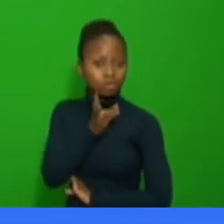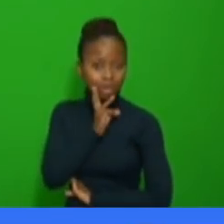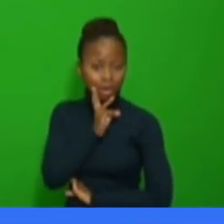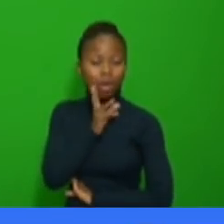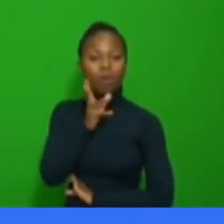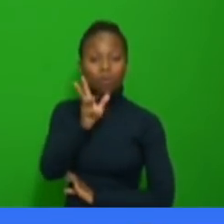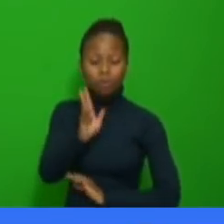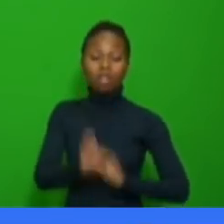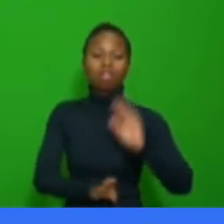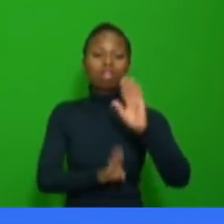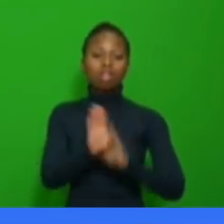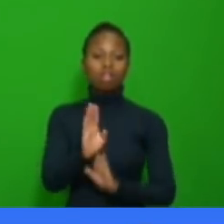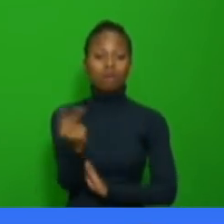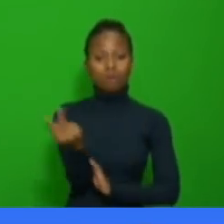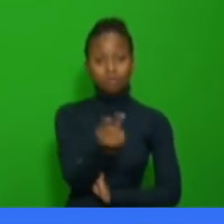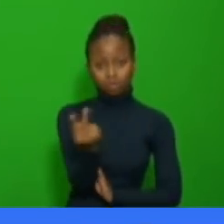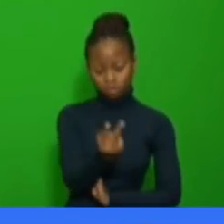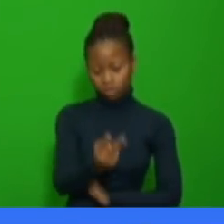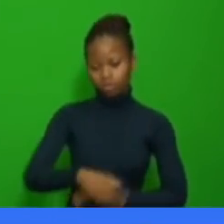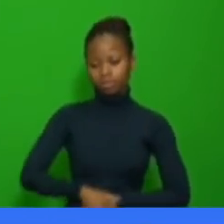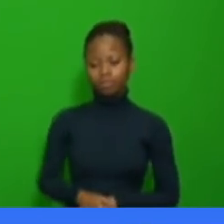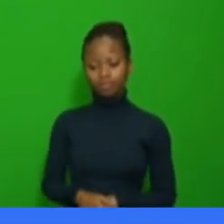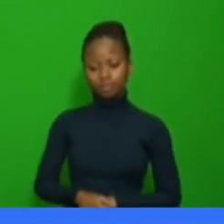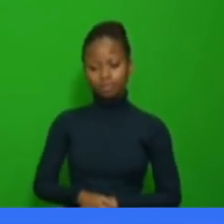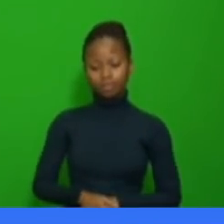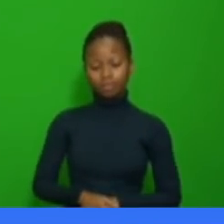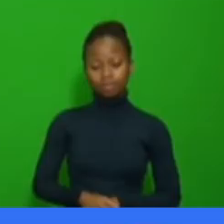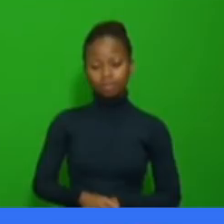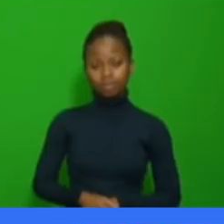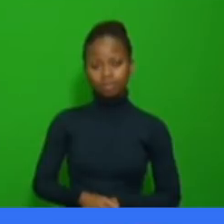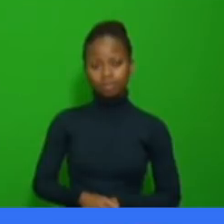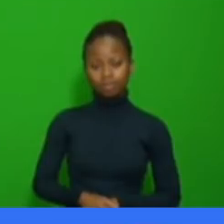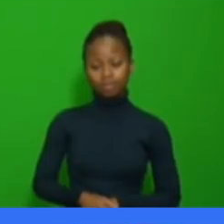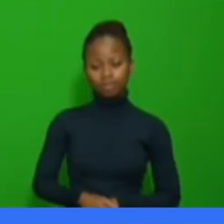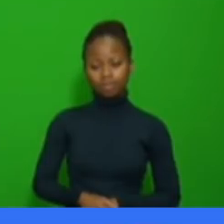prices, present additional upside risk.